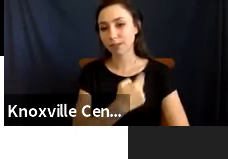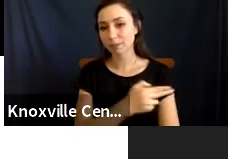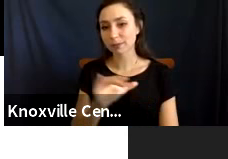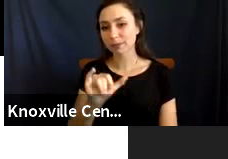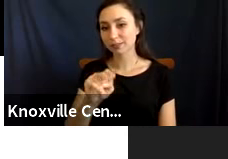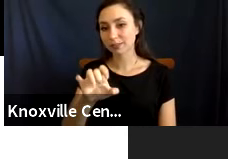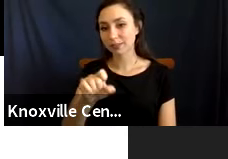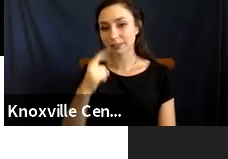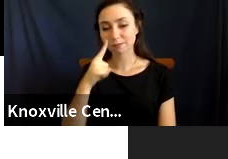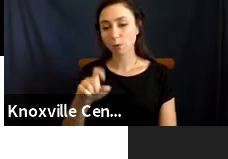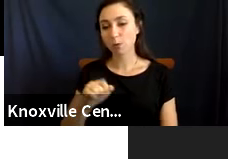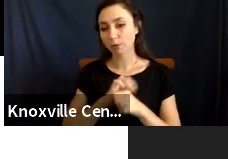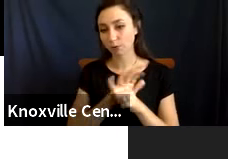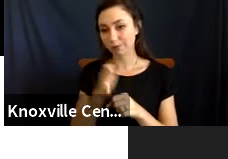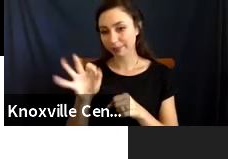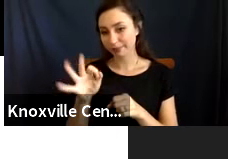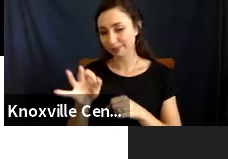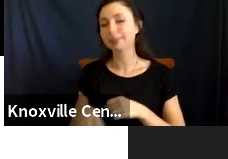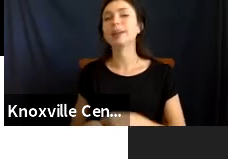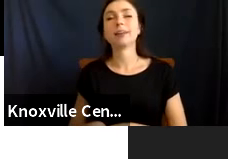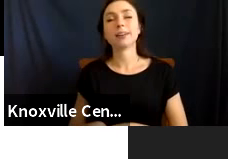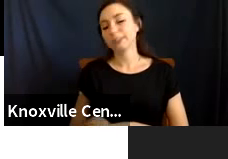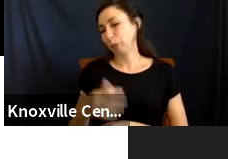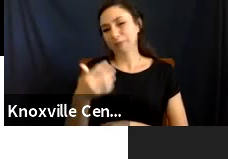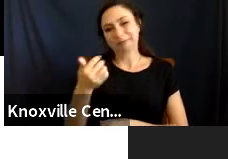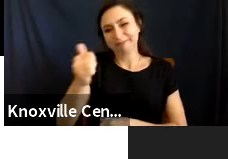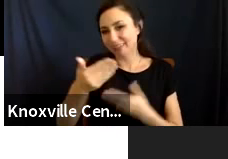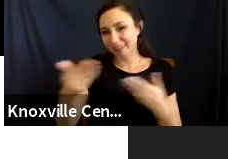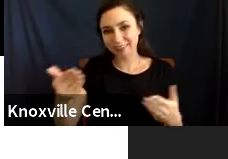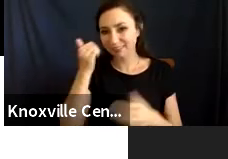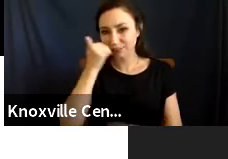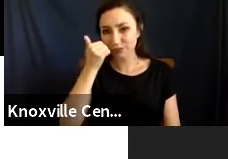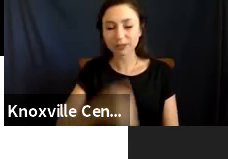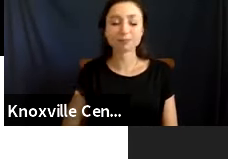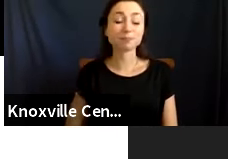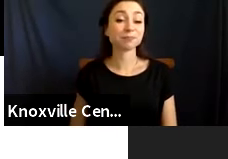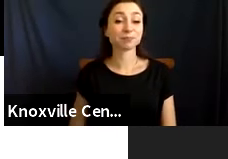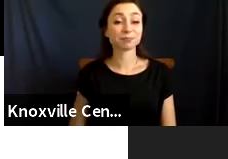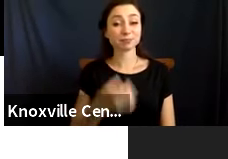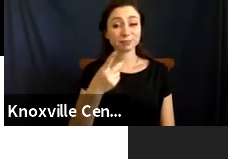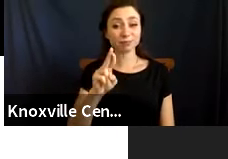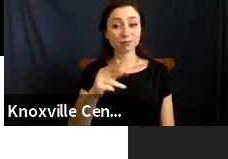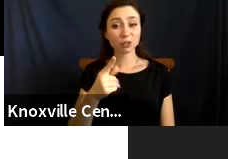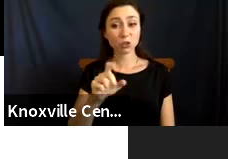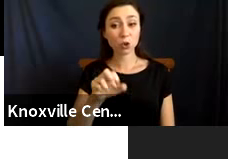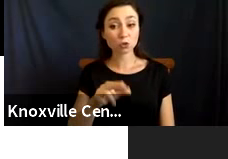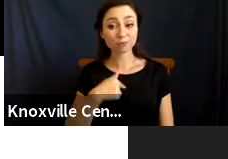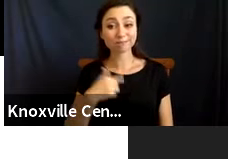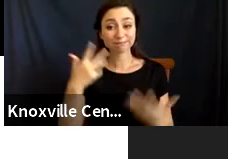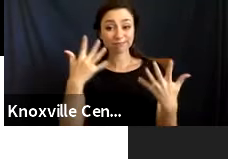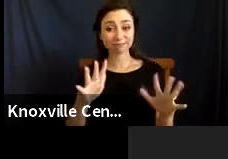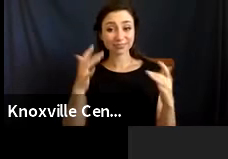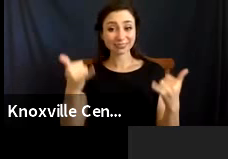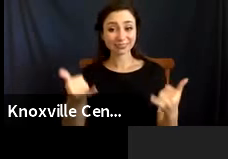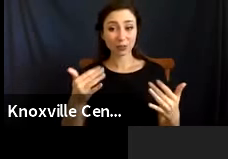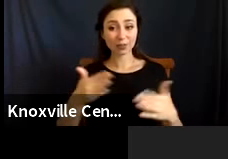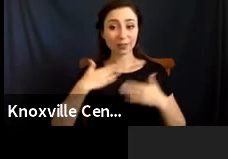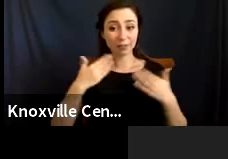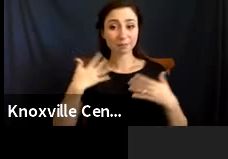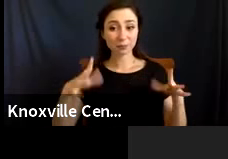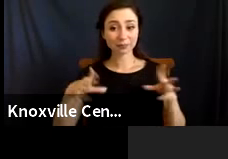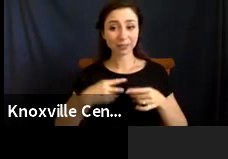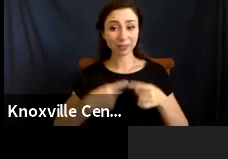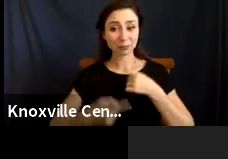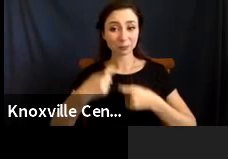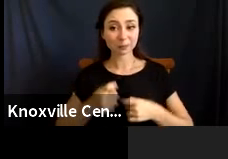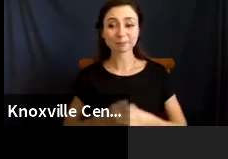for anything on any given day. So Dr. Gocher, that closes my presentation. I'll be happy to answer any questions. Thank